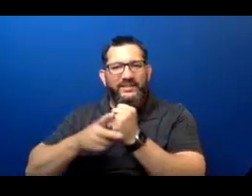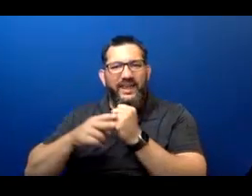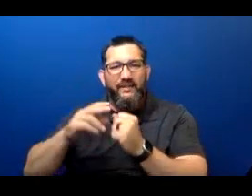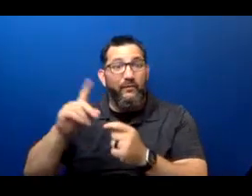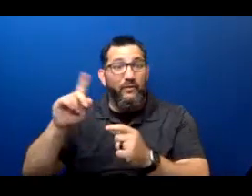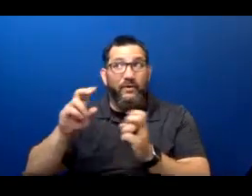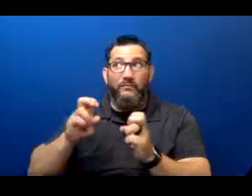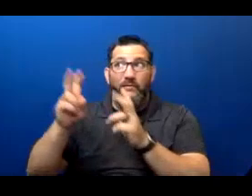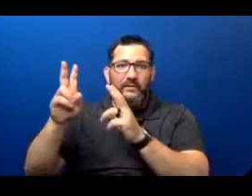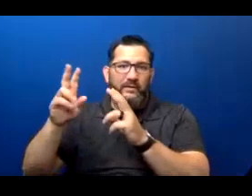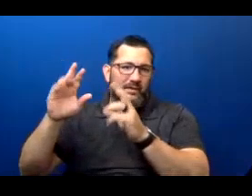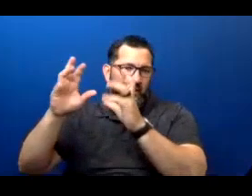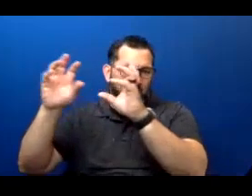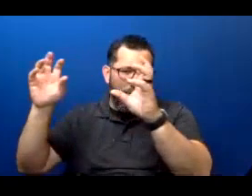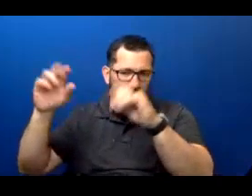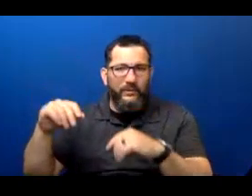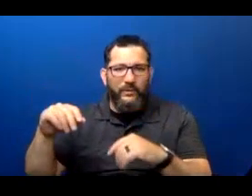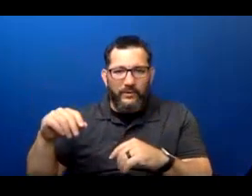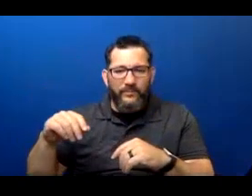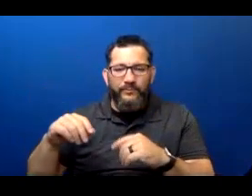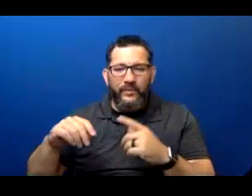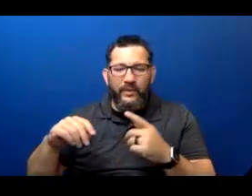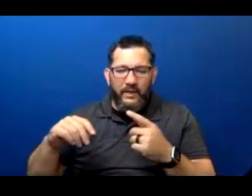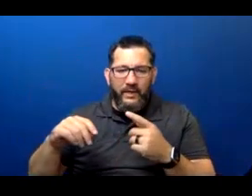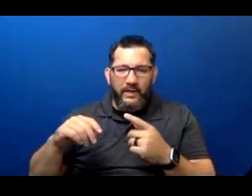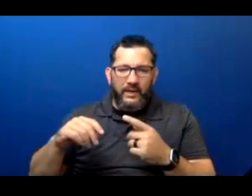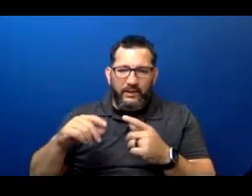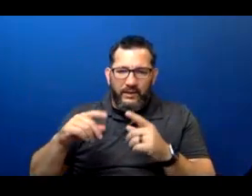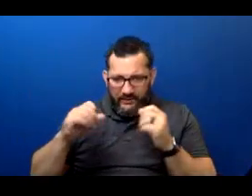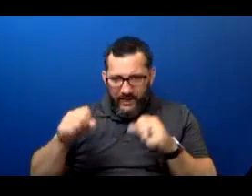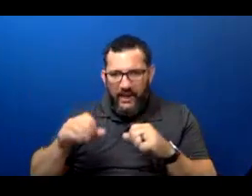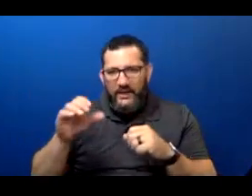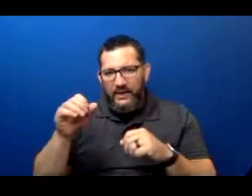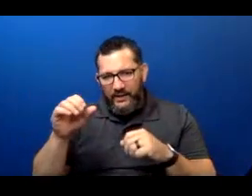our care providers are able to gain access should a person